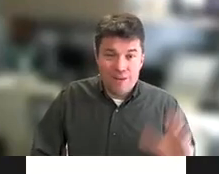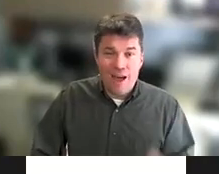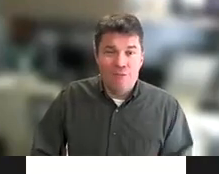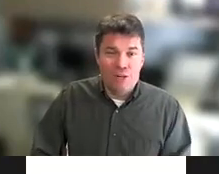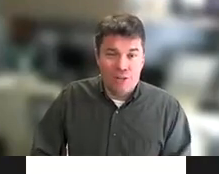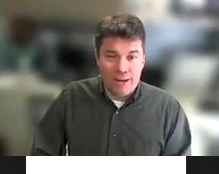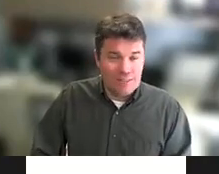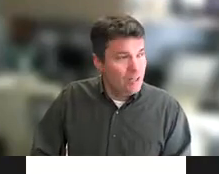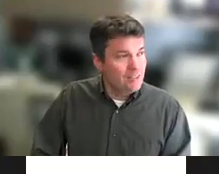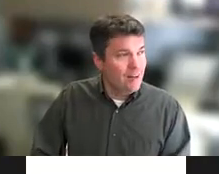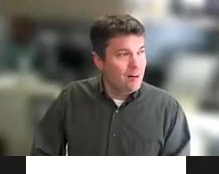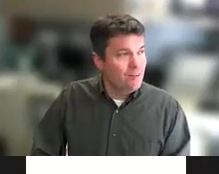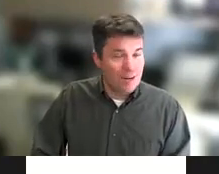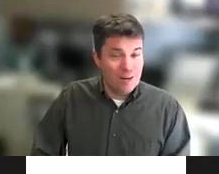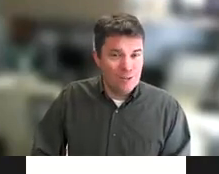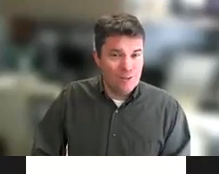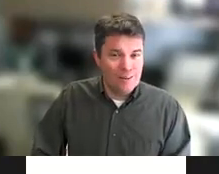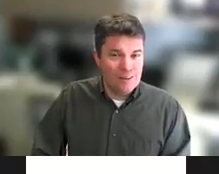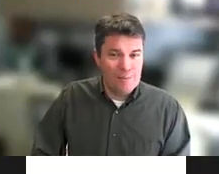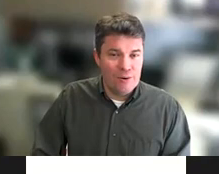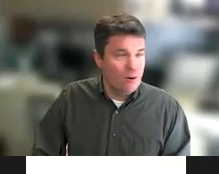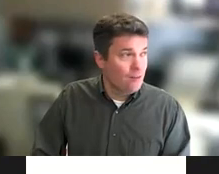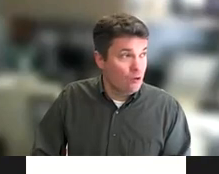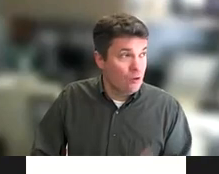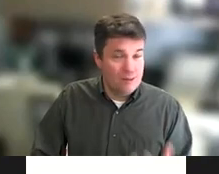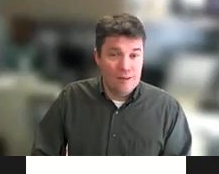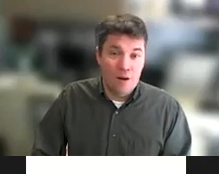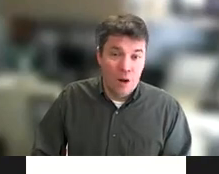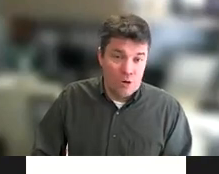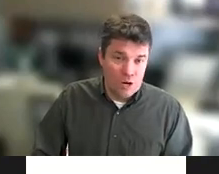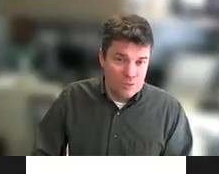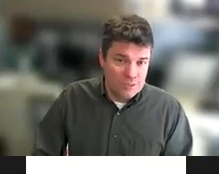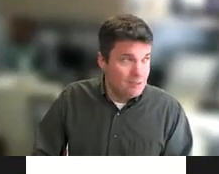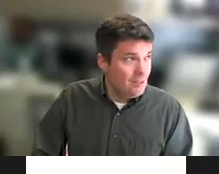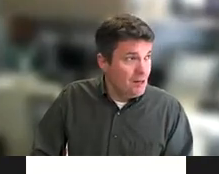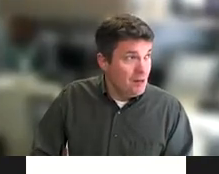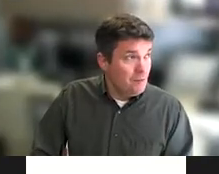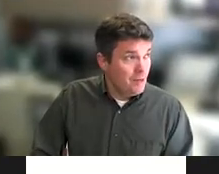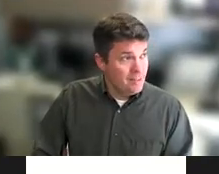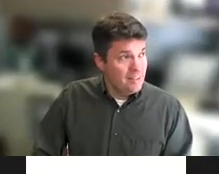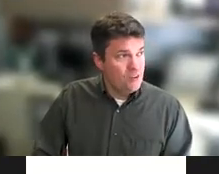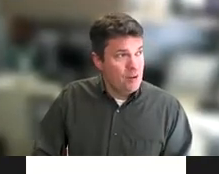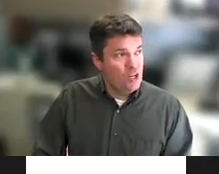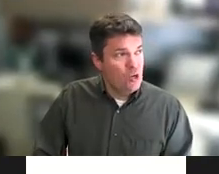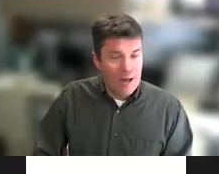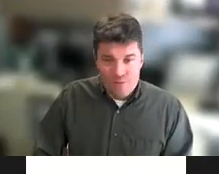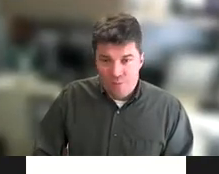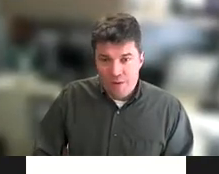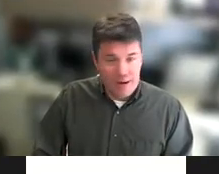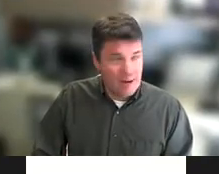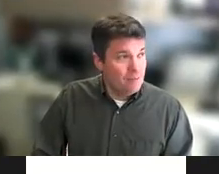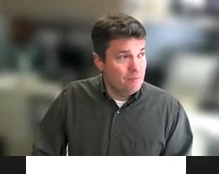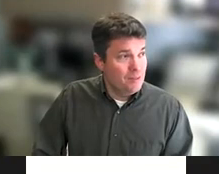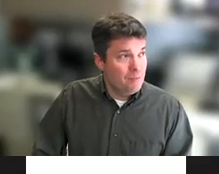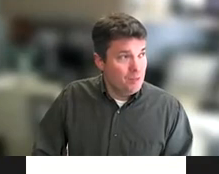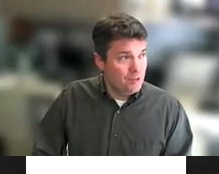good average, I guess you can say, when it comes to type of hearing loss for low tones, but it doesn't have to be too loud